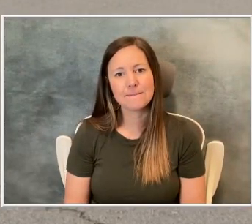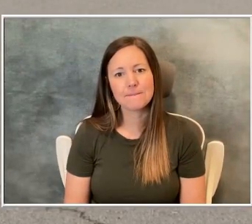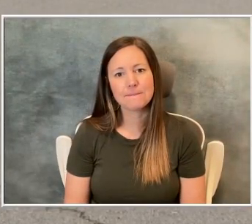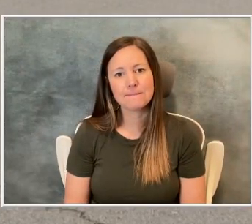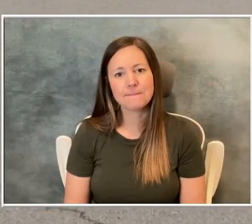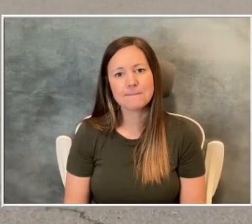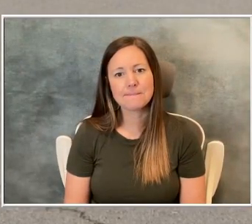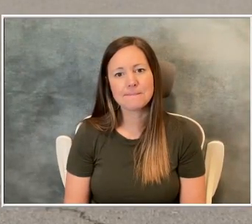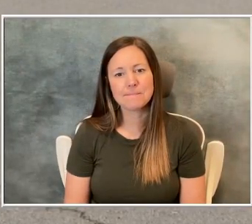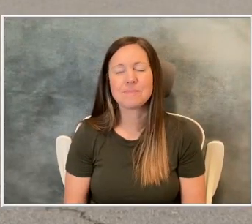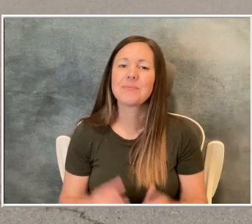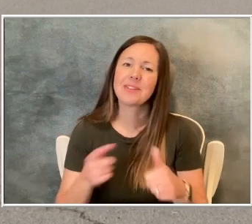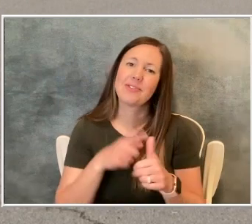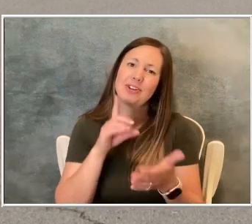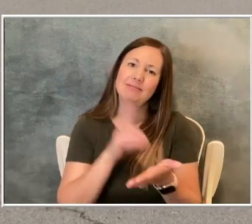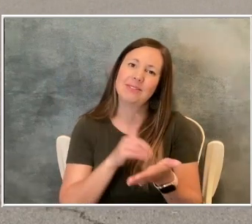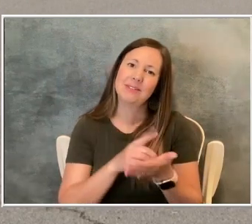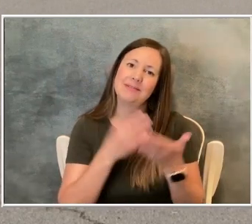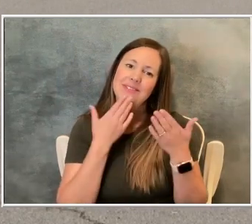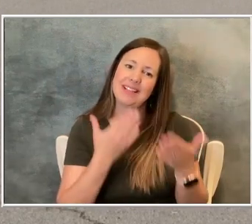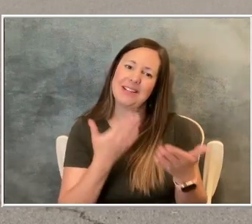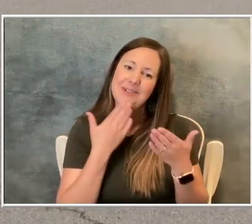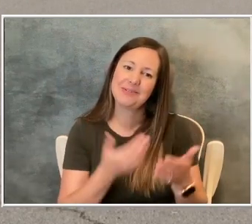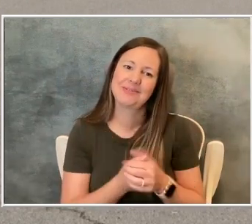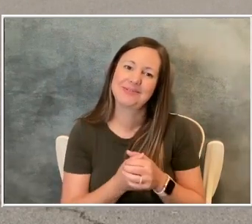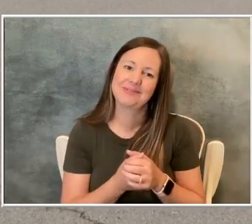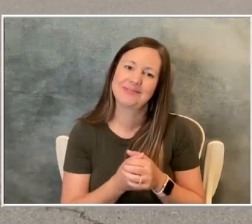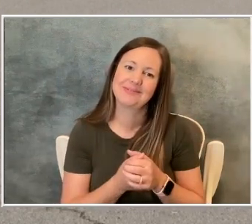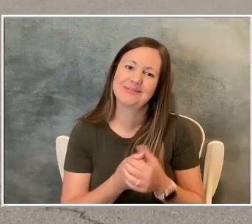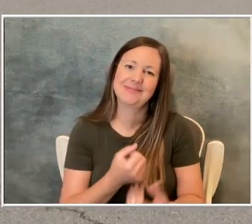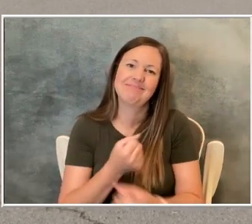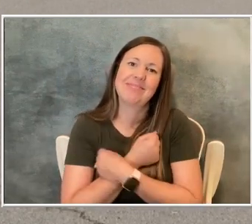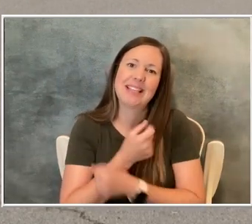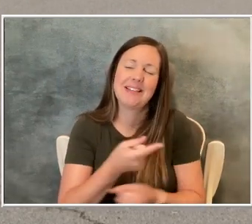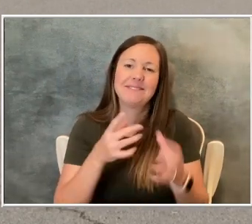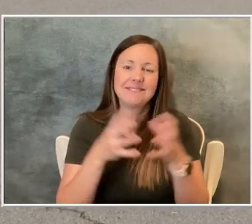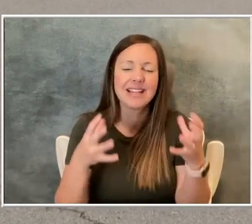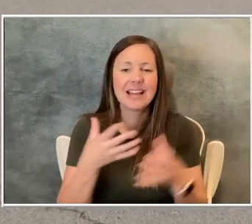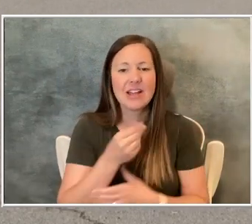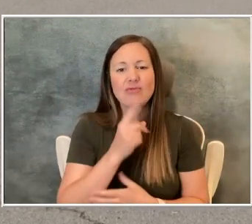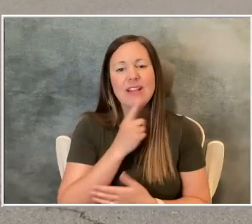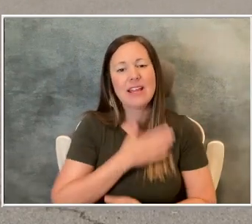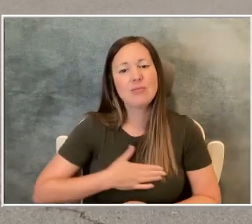First off, Doc, thank you. Love you to pieces, and appreciate you, everything you've done for